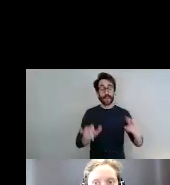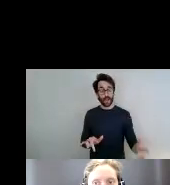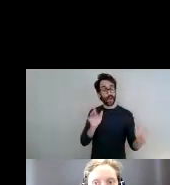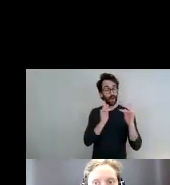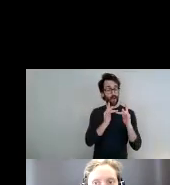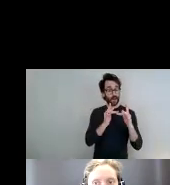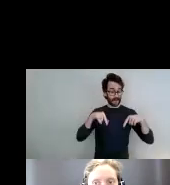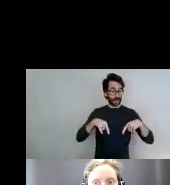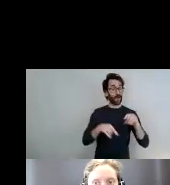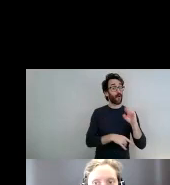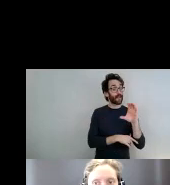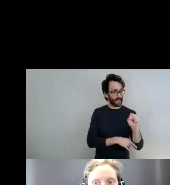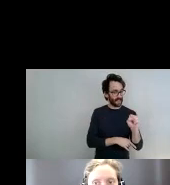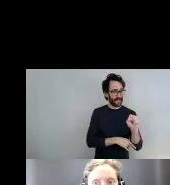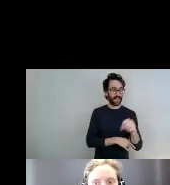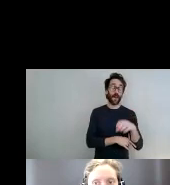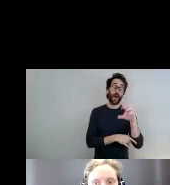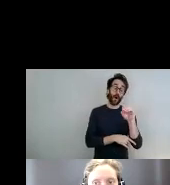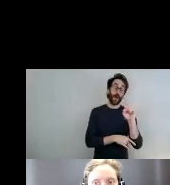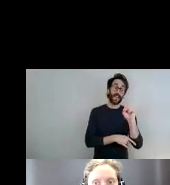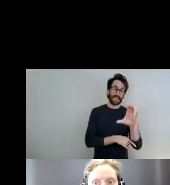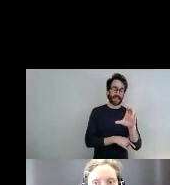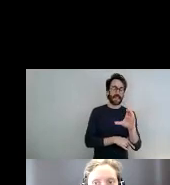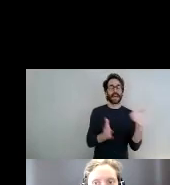number, which I keep repeating,